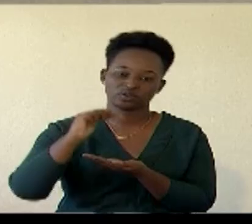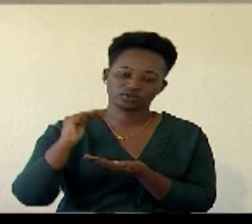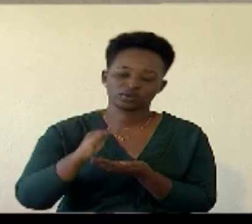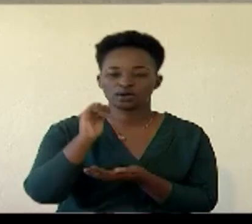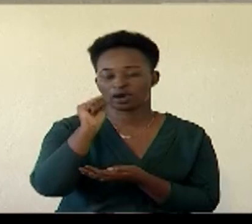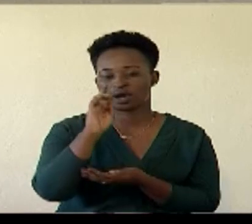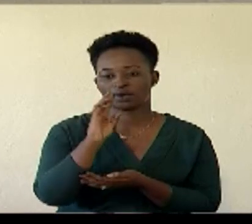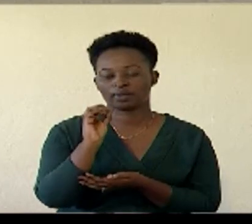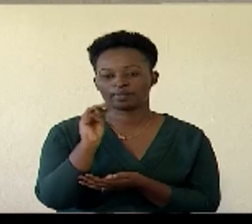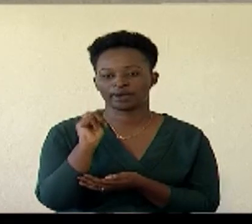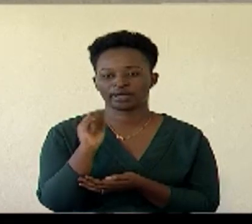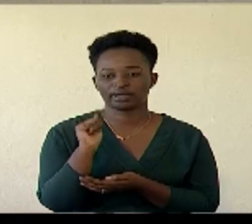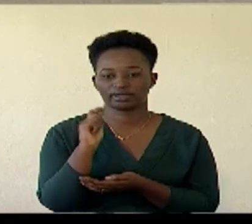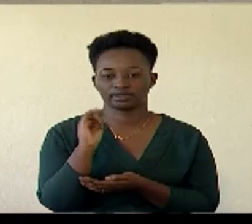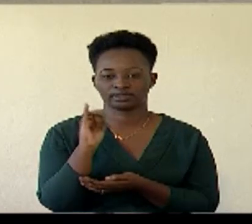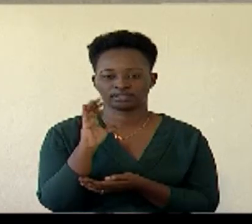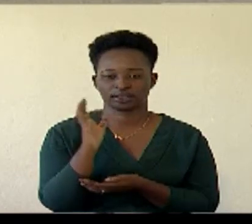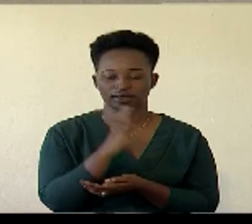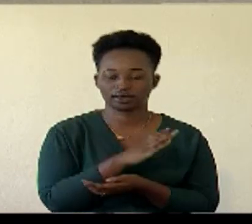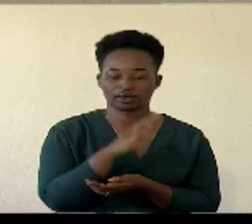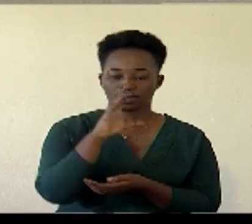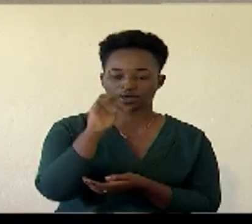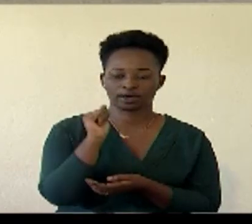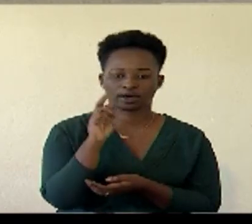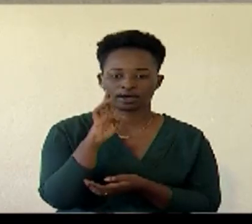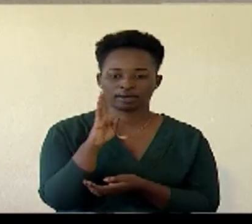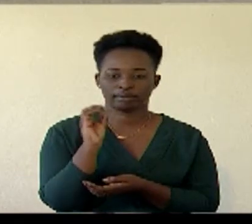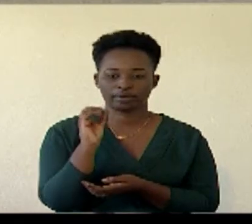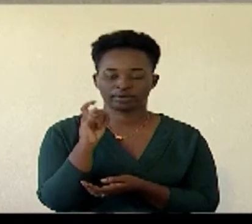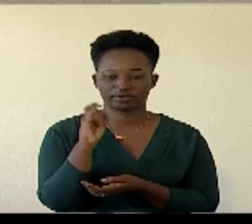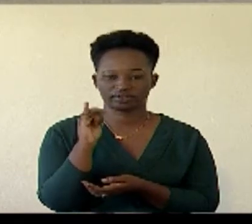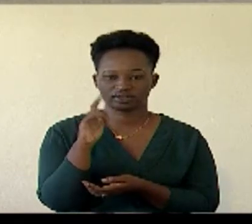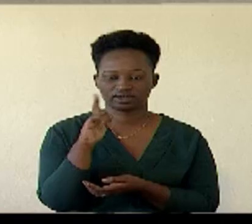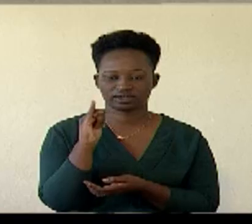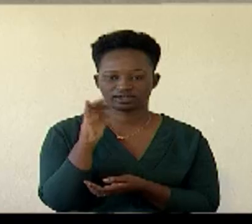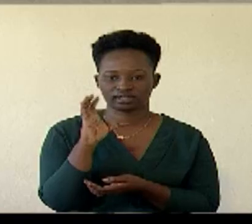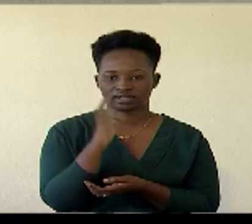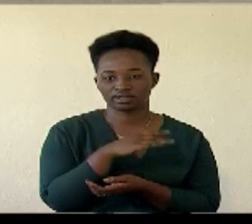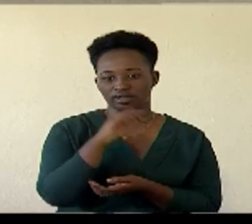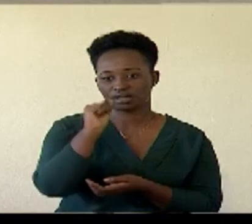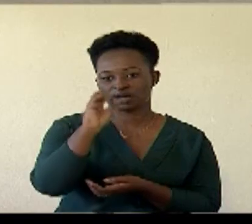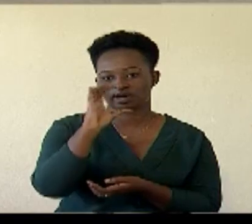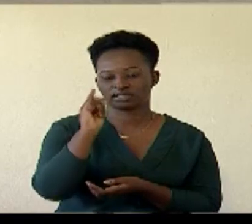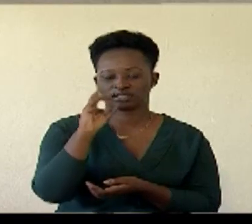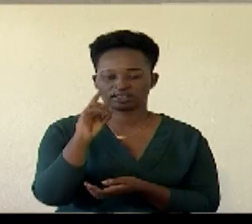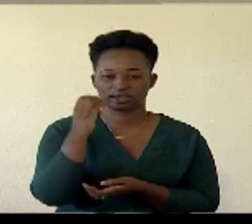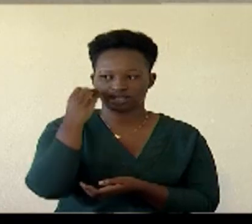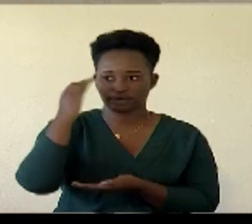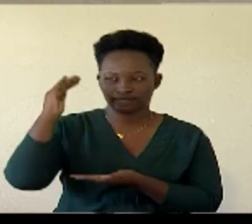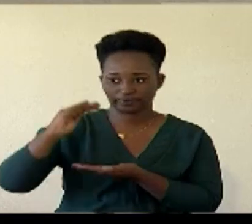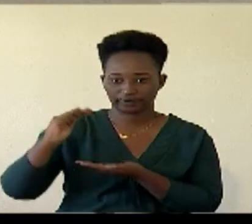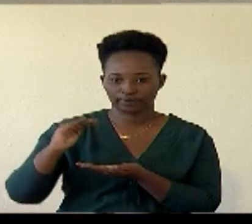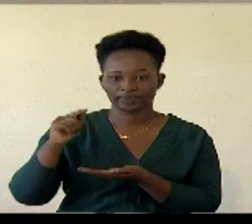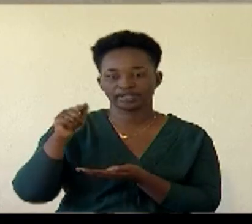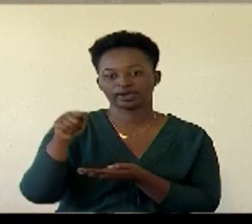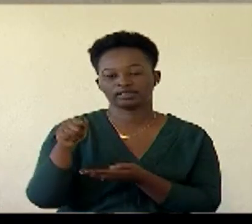aromatic carboxylic acids to alcohol. If the reducing agent is weak, then it reduces